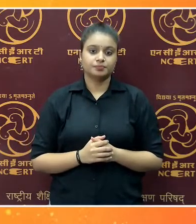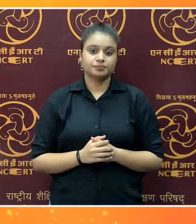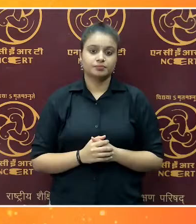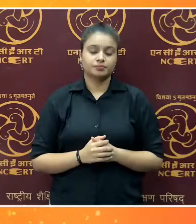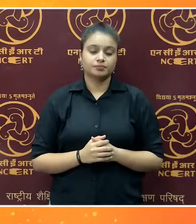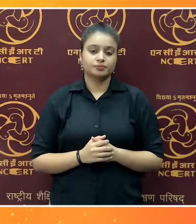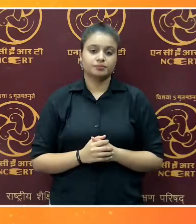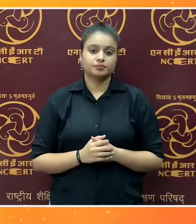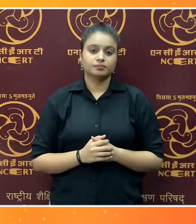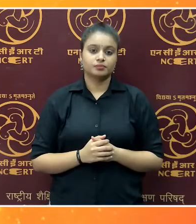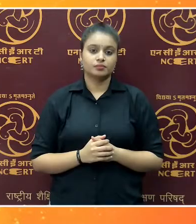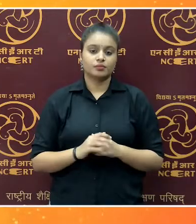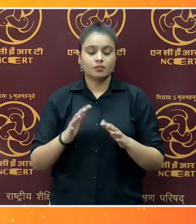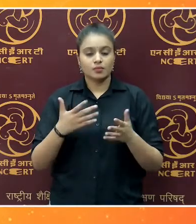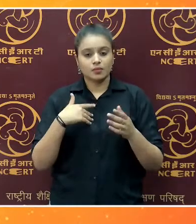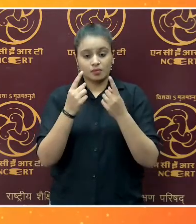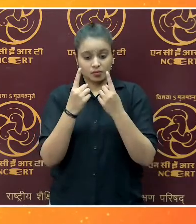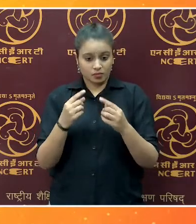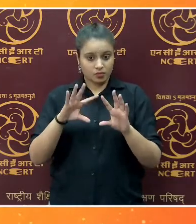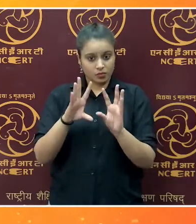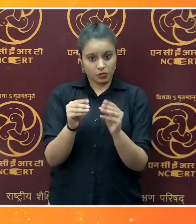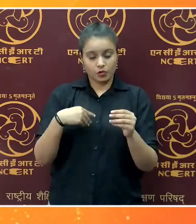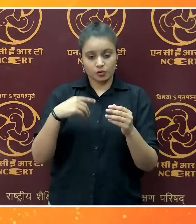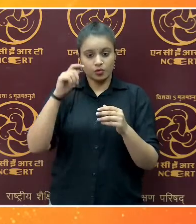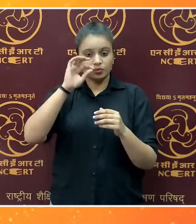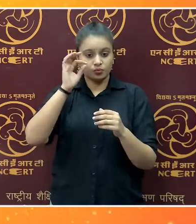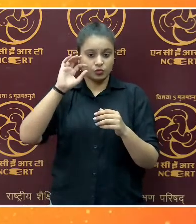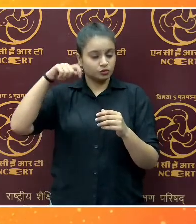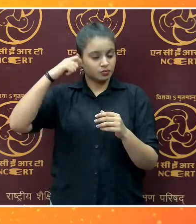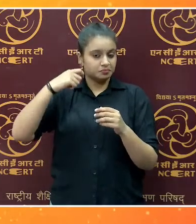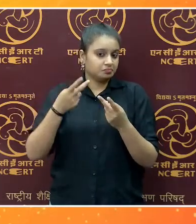Downey Jr. So you should check out all these movies.